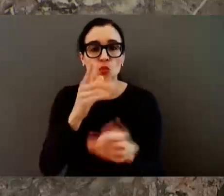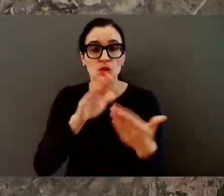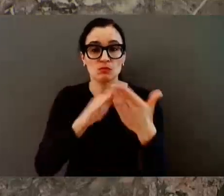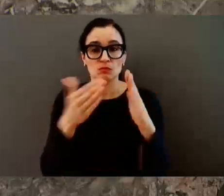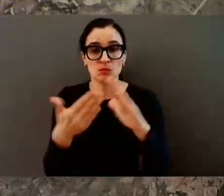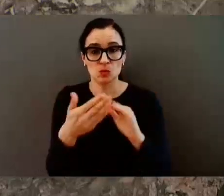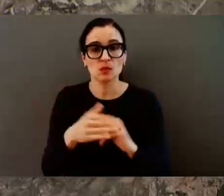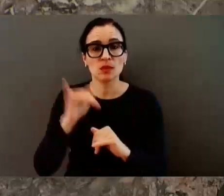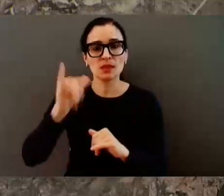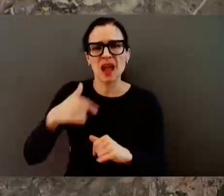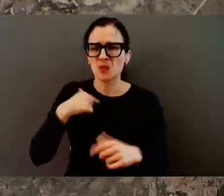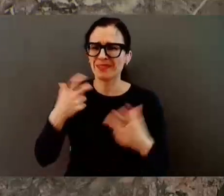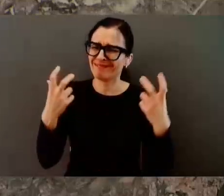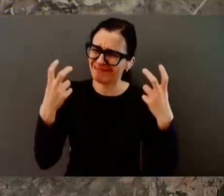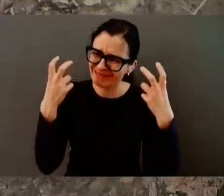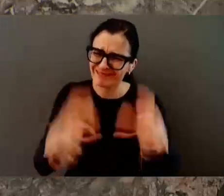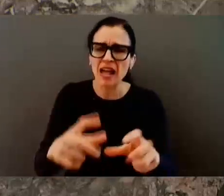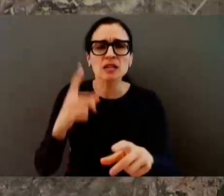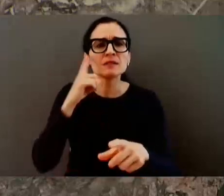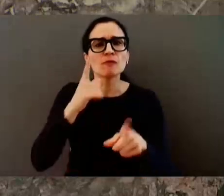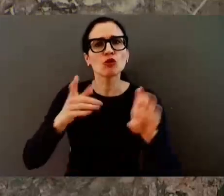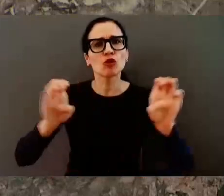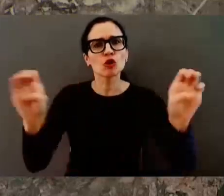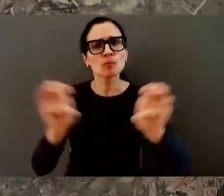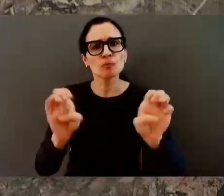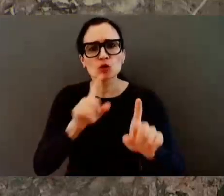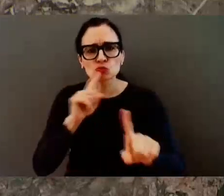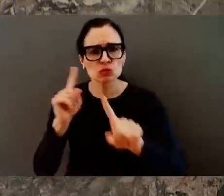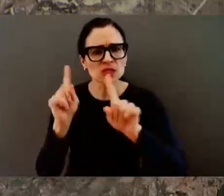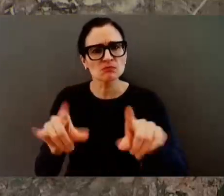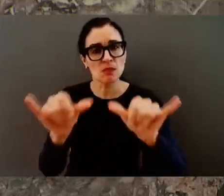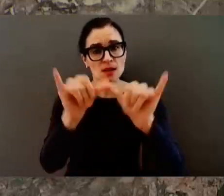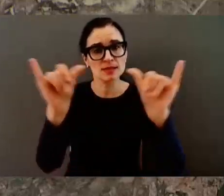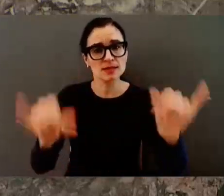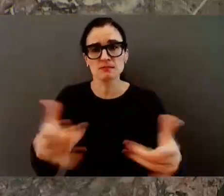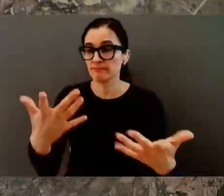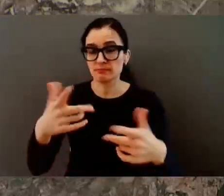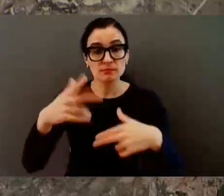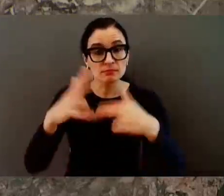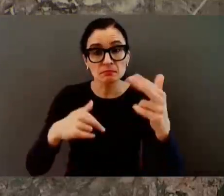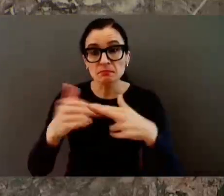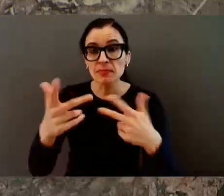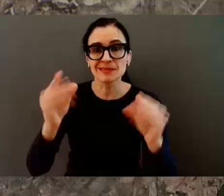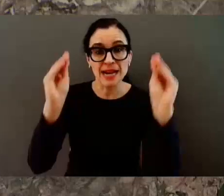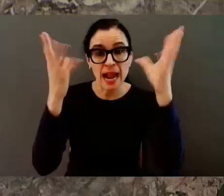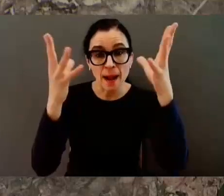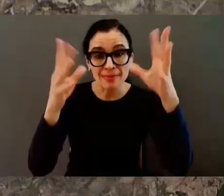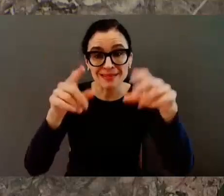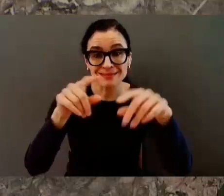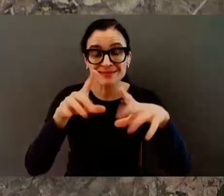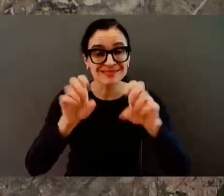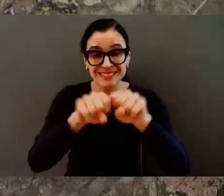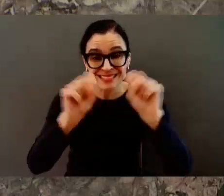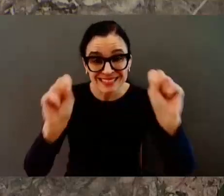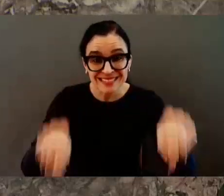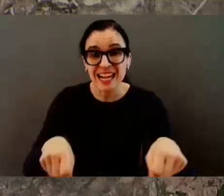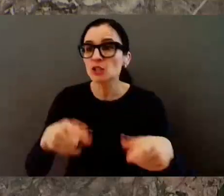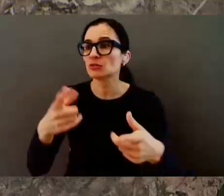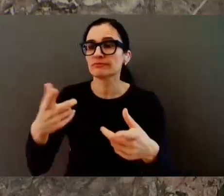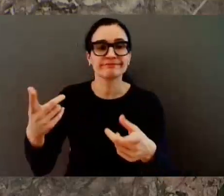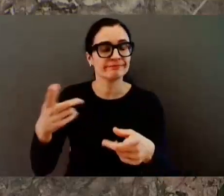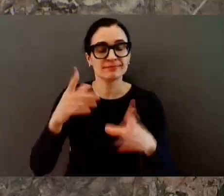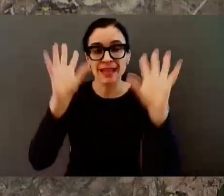adding 24/7 coverage into these communities so that when patient transfers need to occur, but Mr. Speaker, most importantly, when